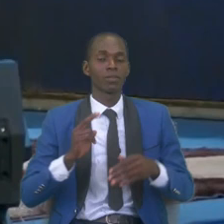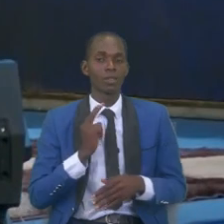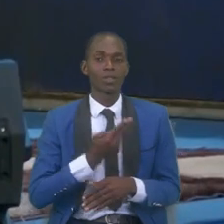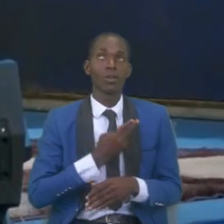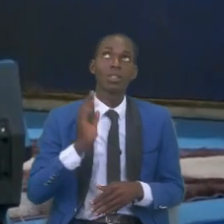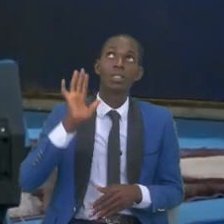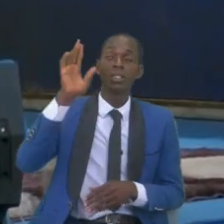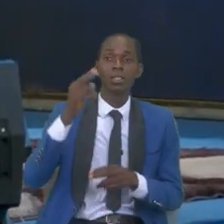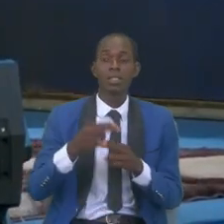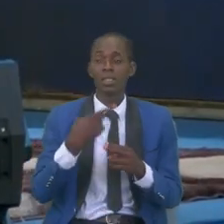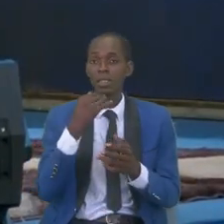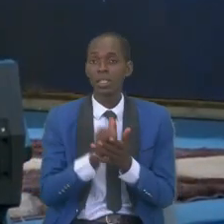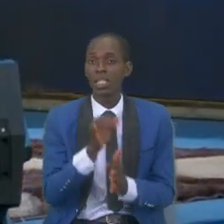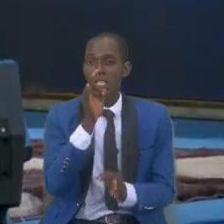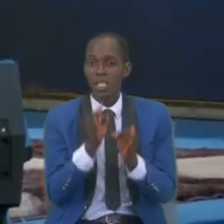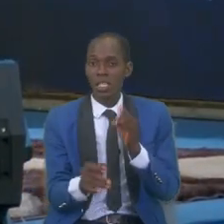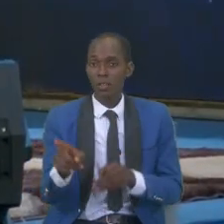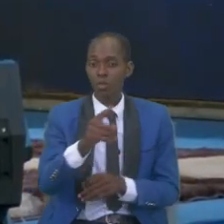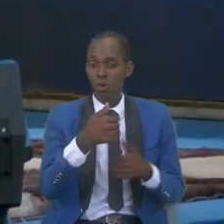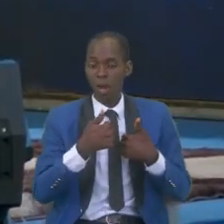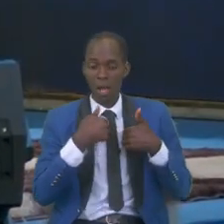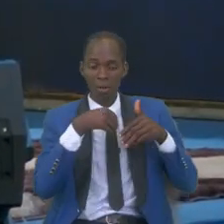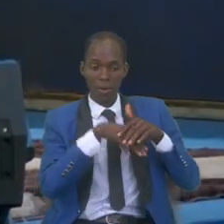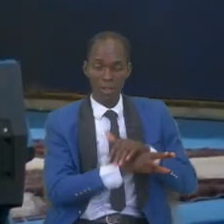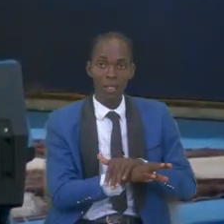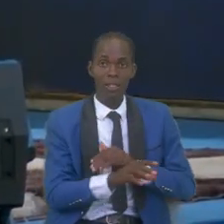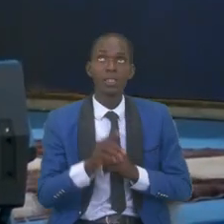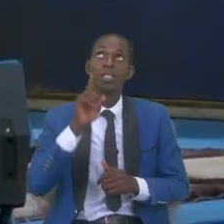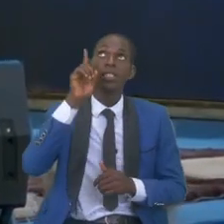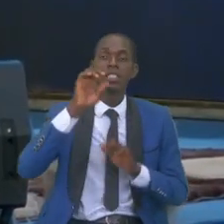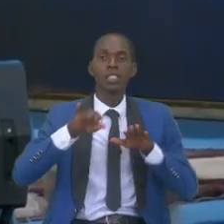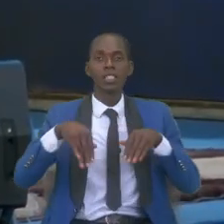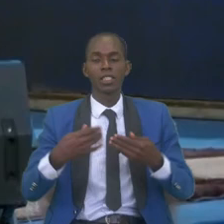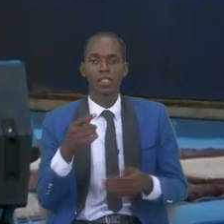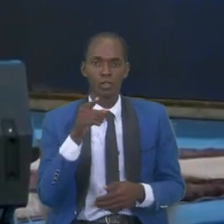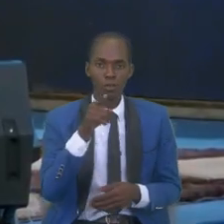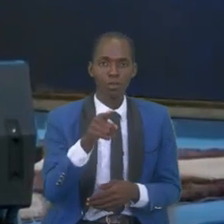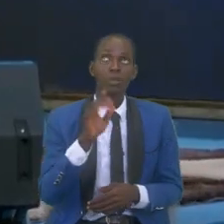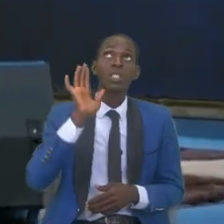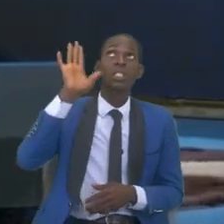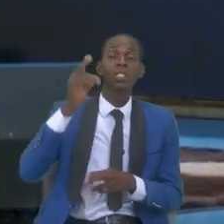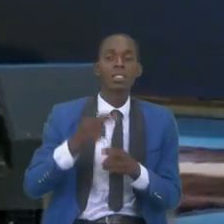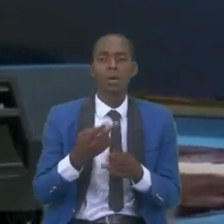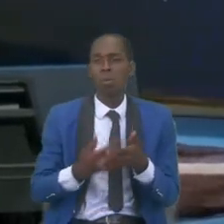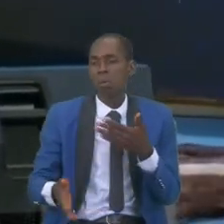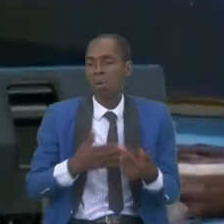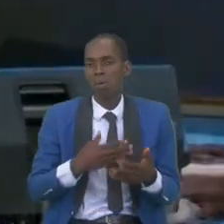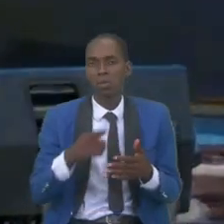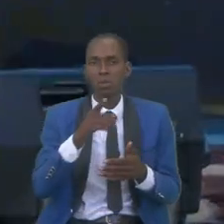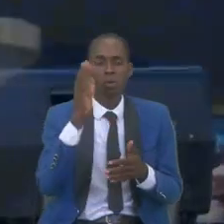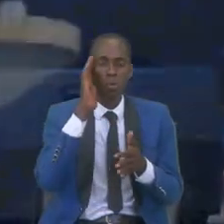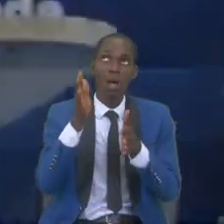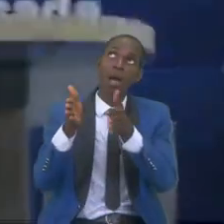have entered, that he gives you his name, and whatsoever you will ask the